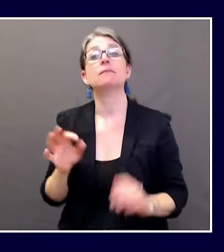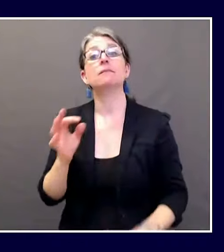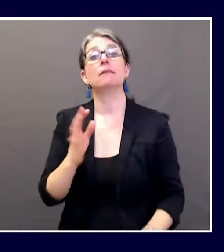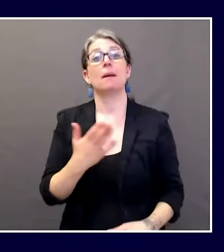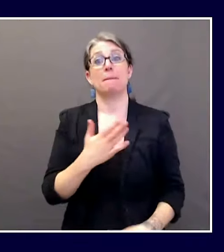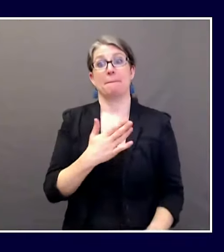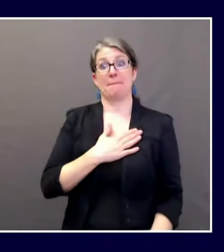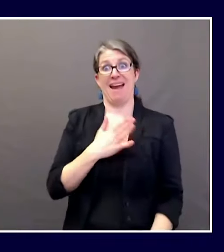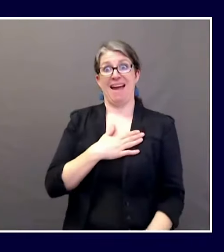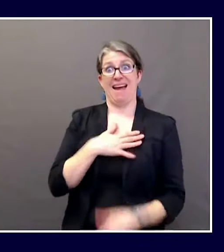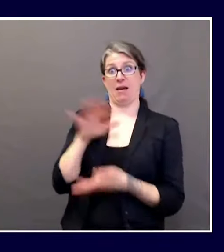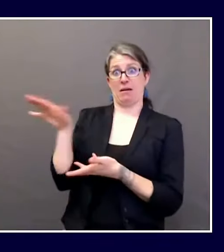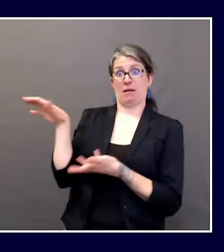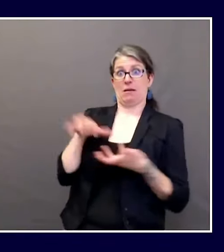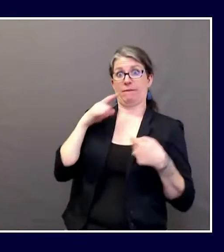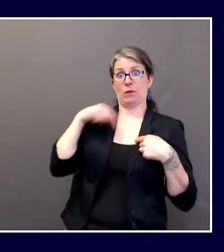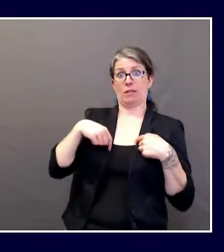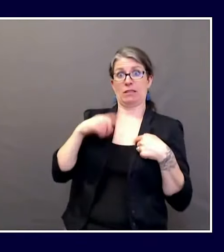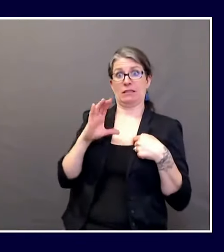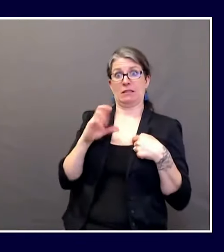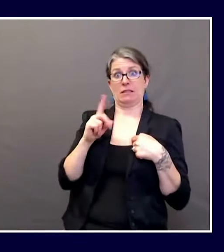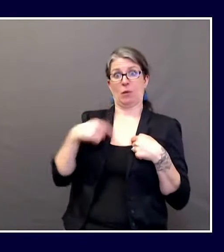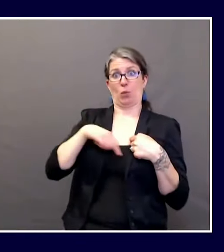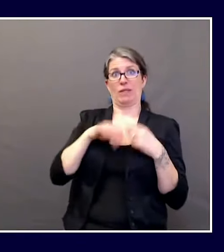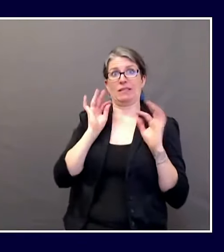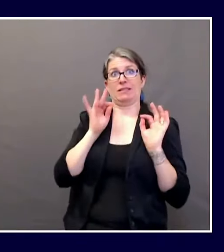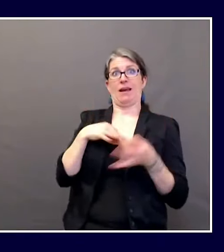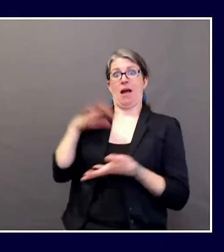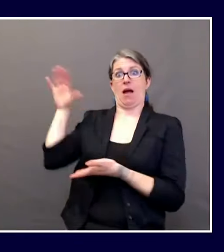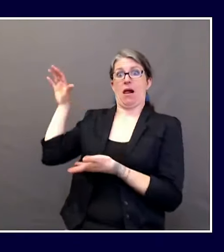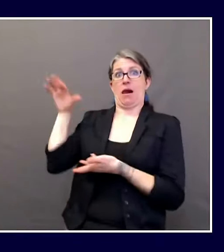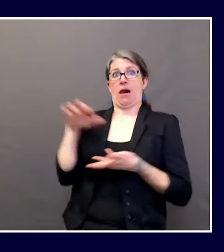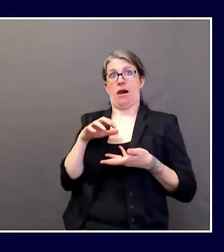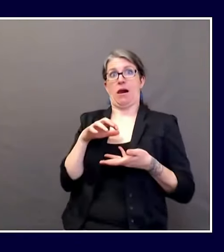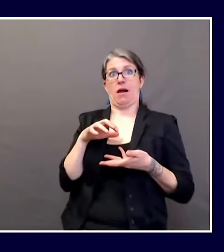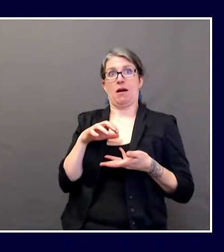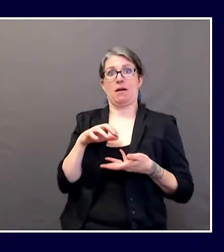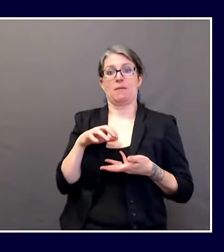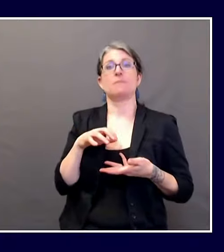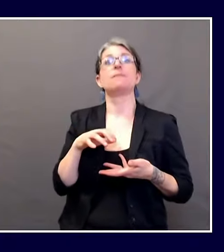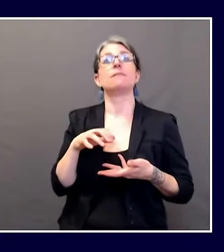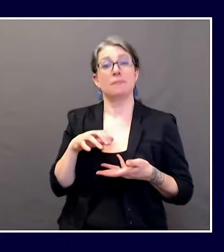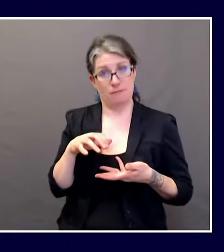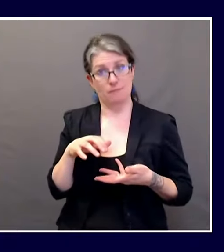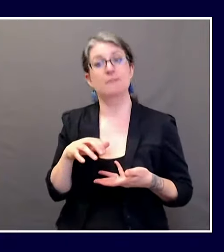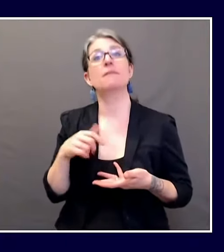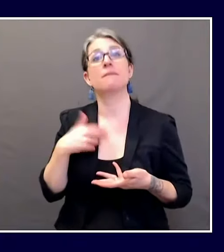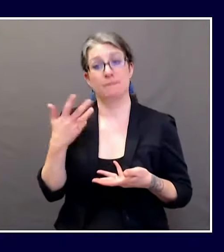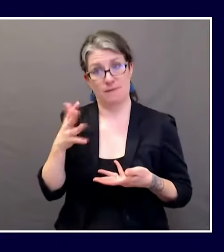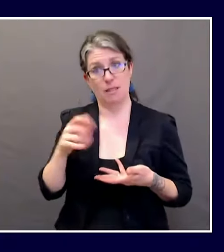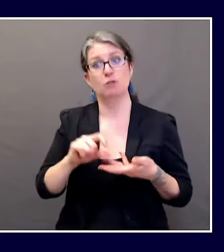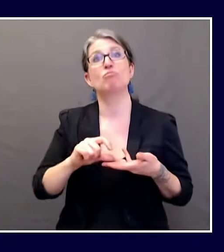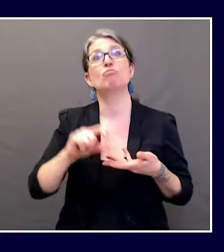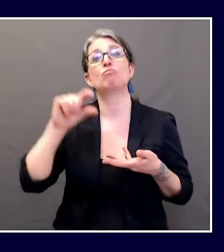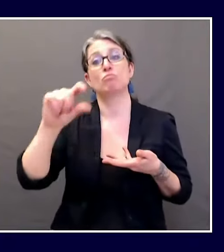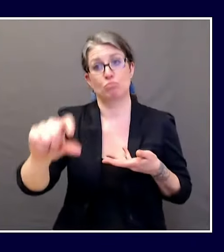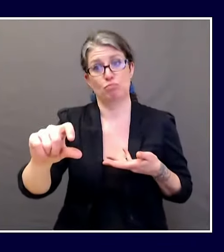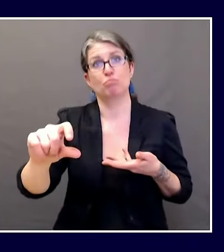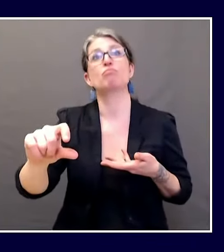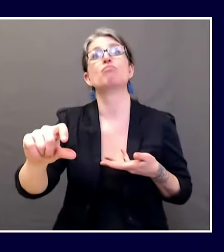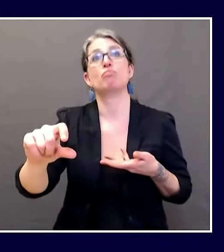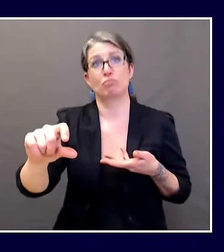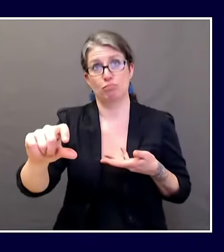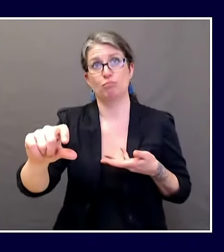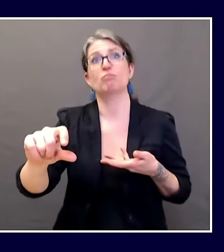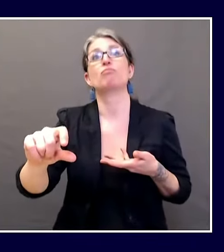cases, in addition to what we have been supporting. And in some cases, it may be on top of or instead of what we would be giving them. But